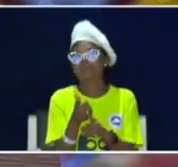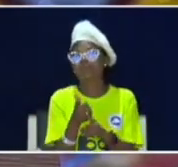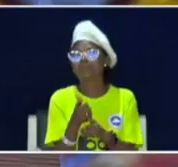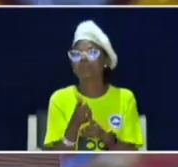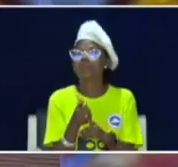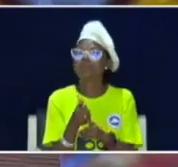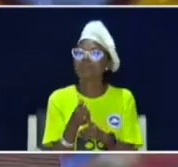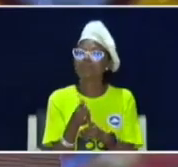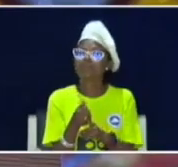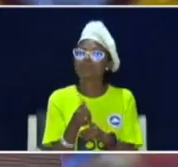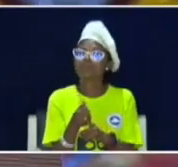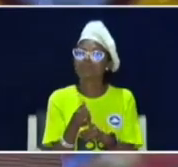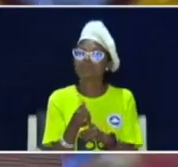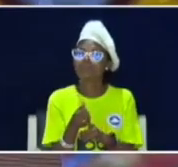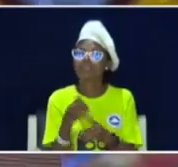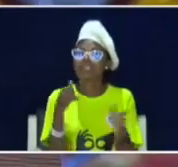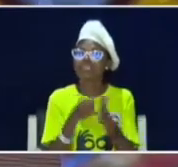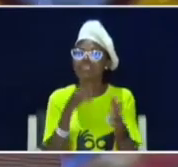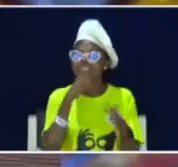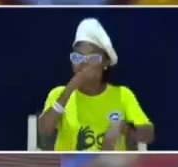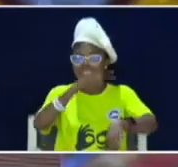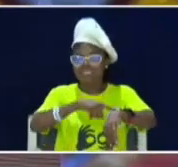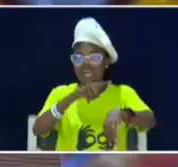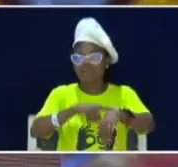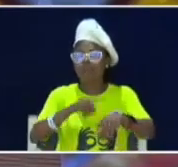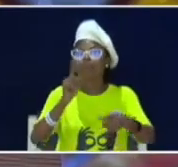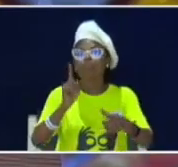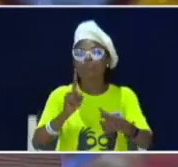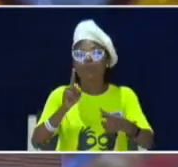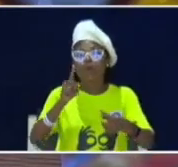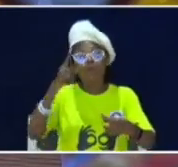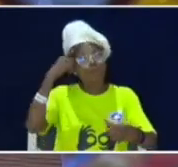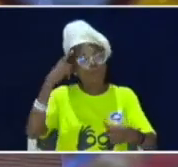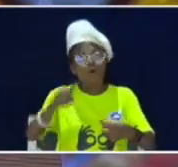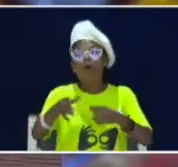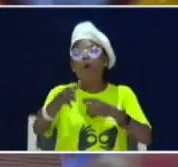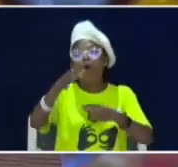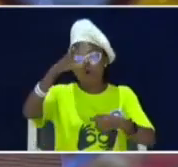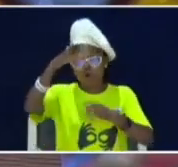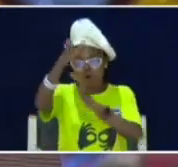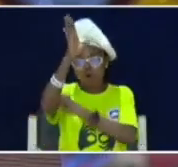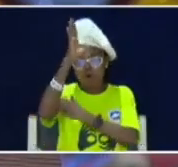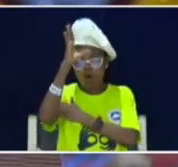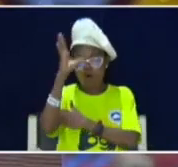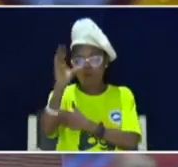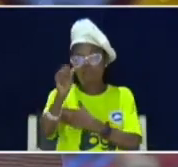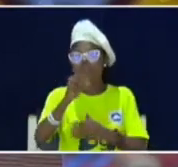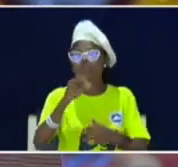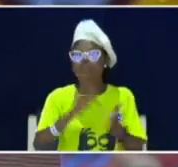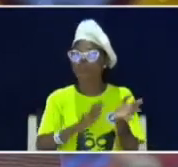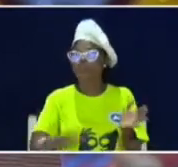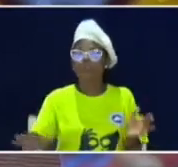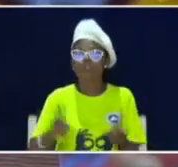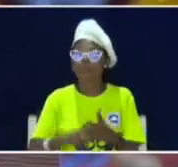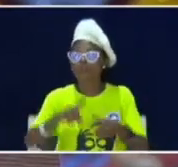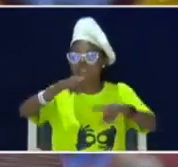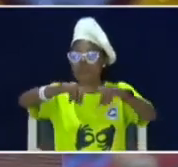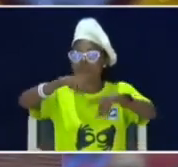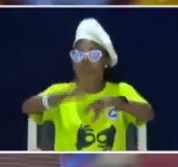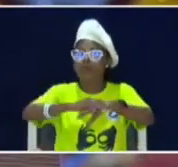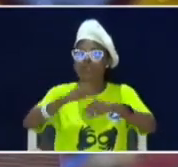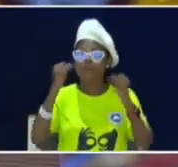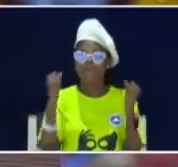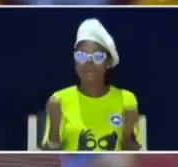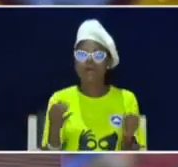nation. It is time for God's children to begin to depend on the strength and on the power of the Lord.